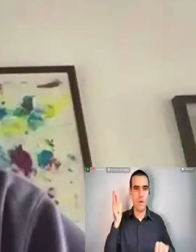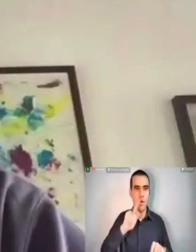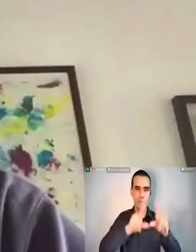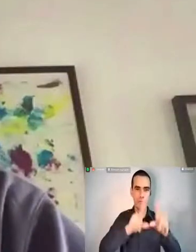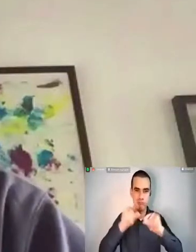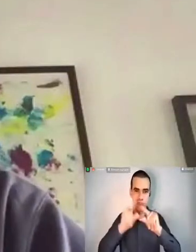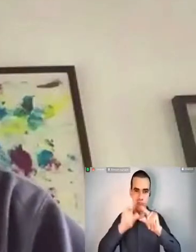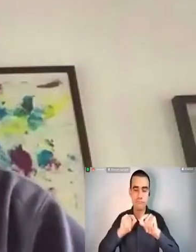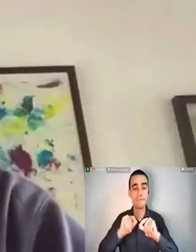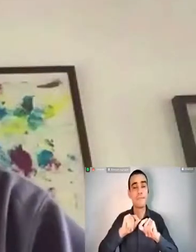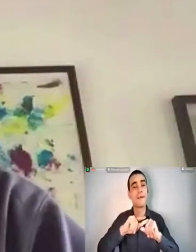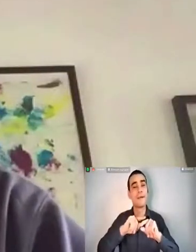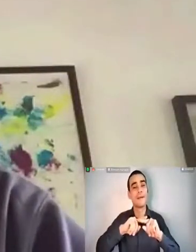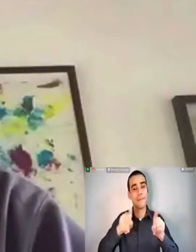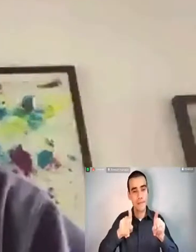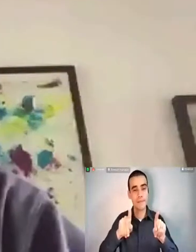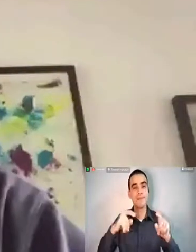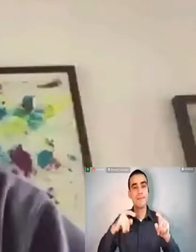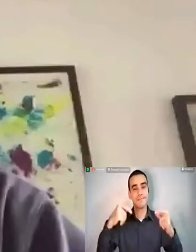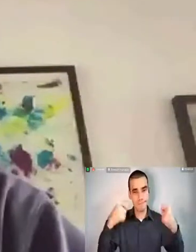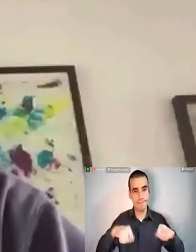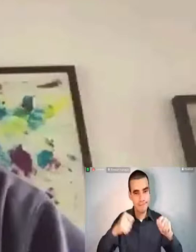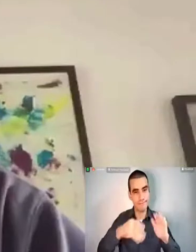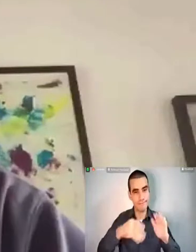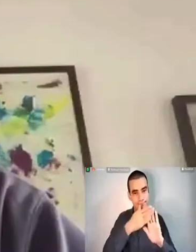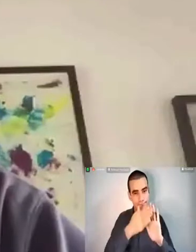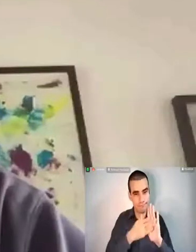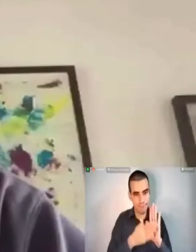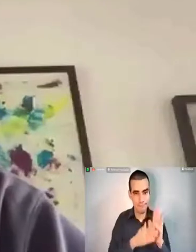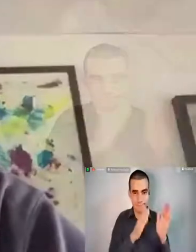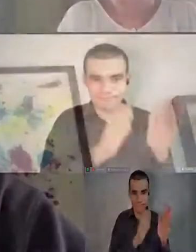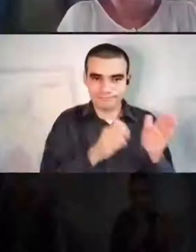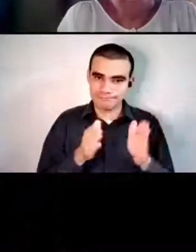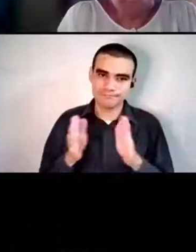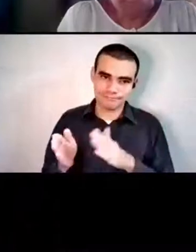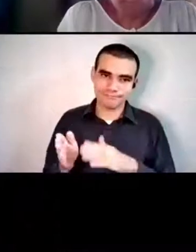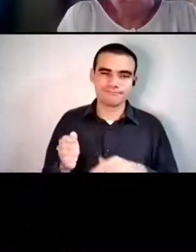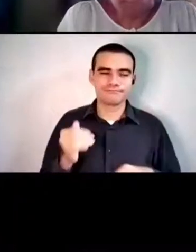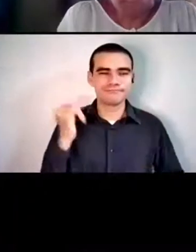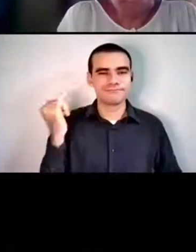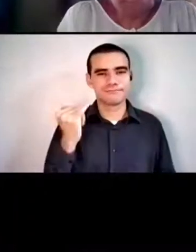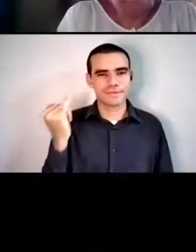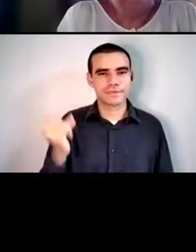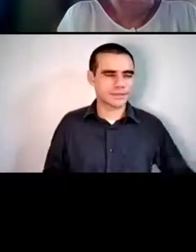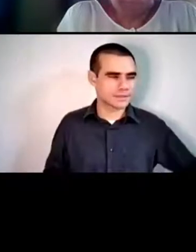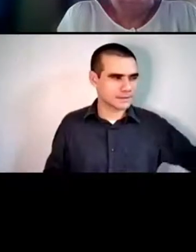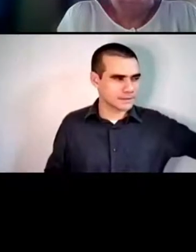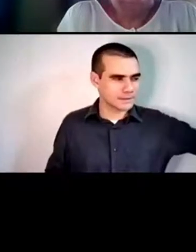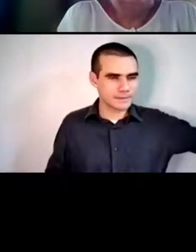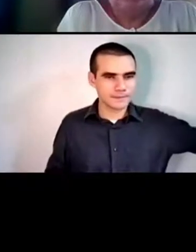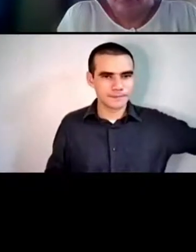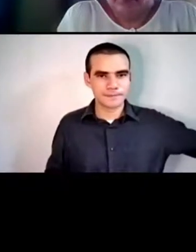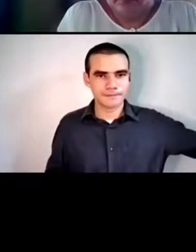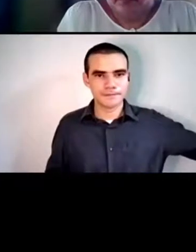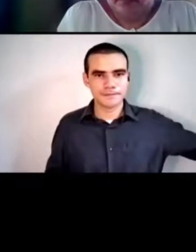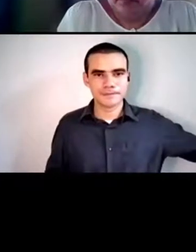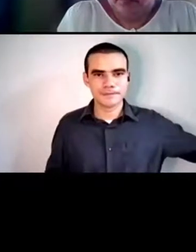this. But we need to have a planning and to follow this planning.